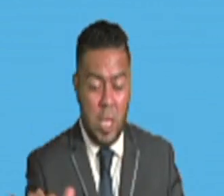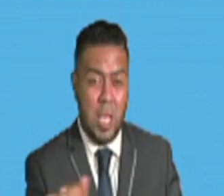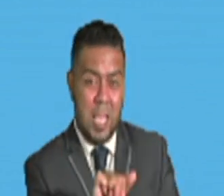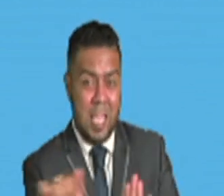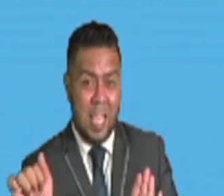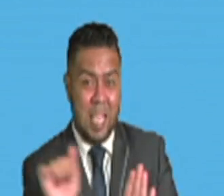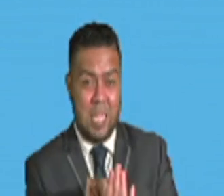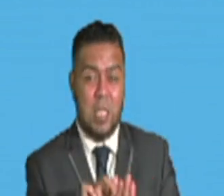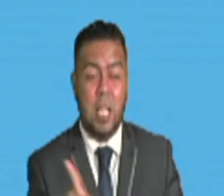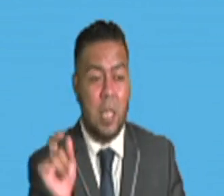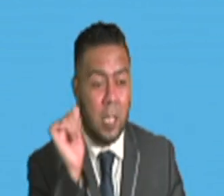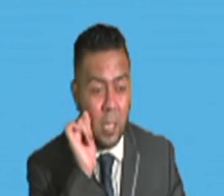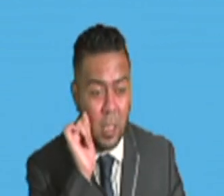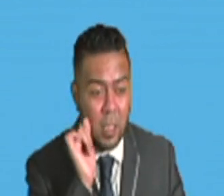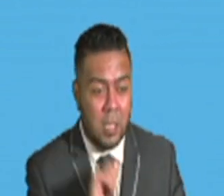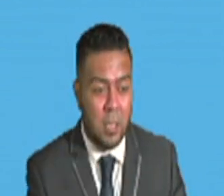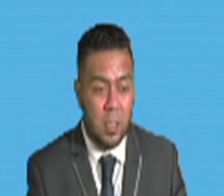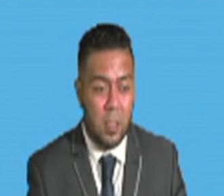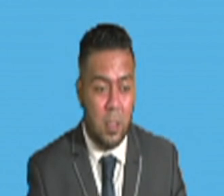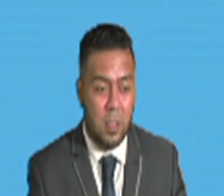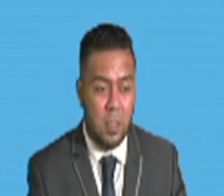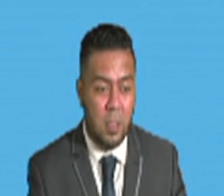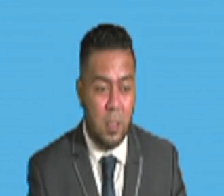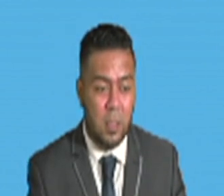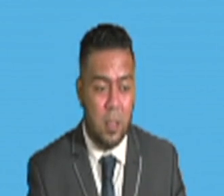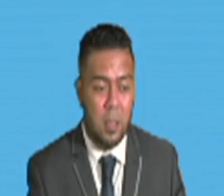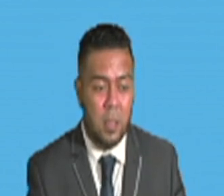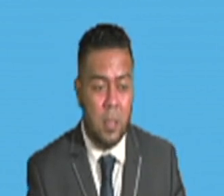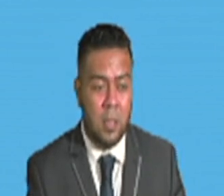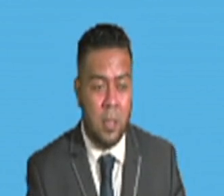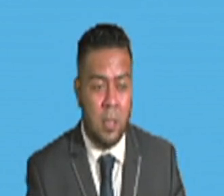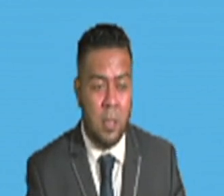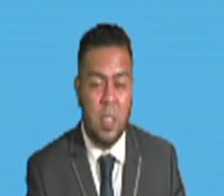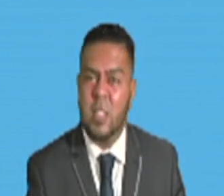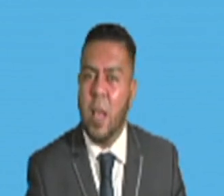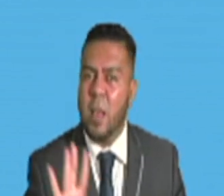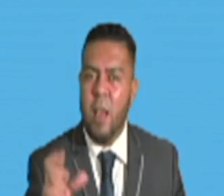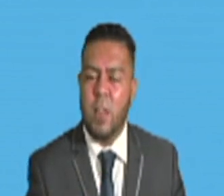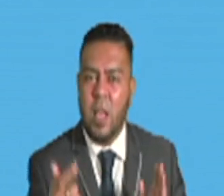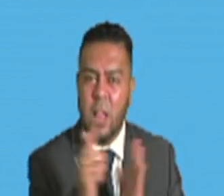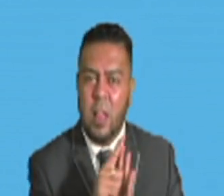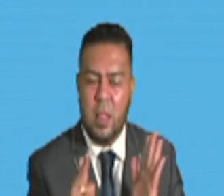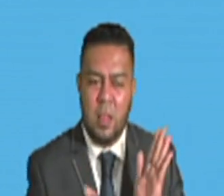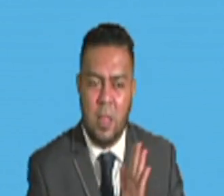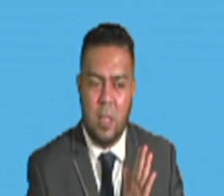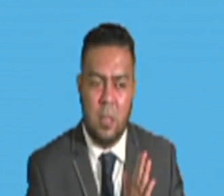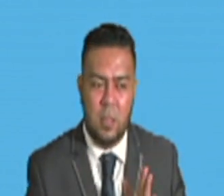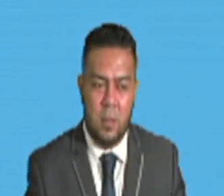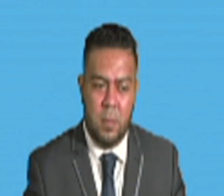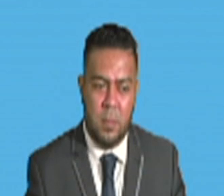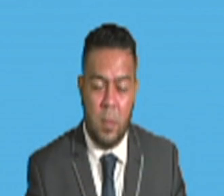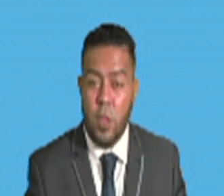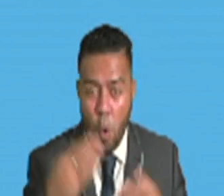The reason he gave was that there seems to be, apparently according to him, a legal impediment. Mr. Speaker, sir,